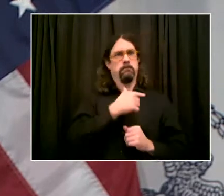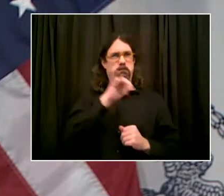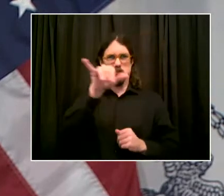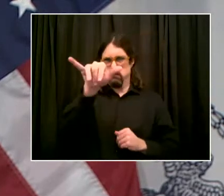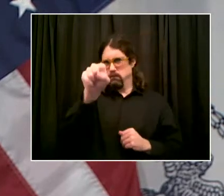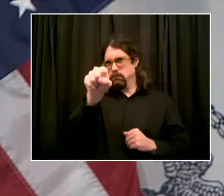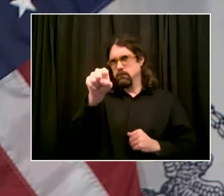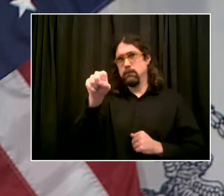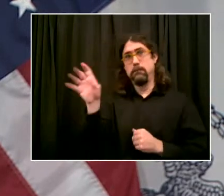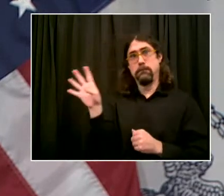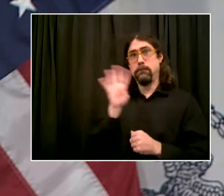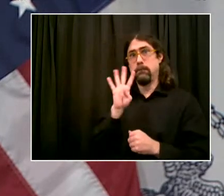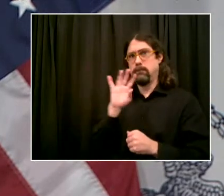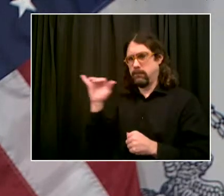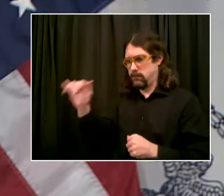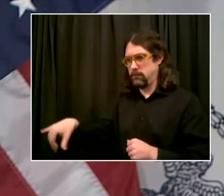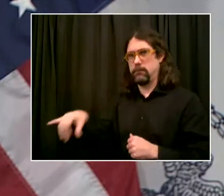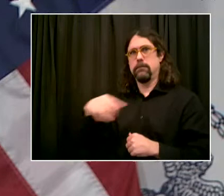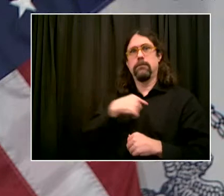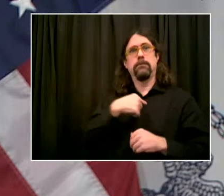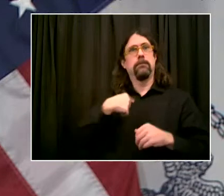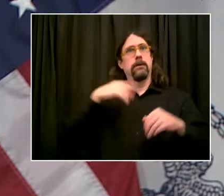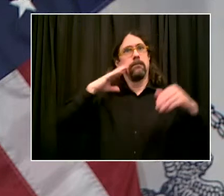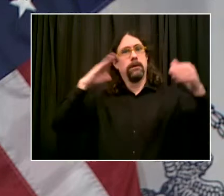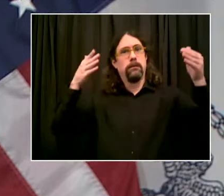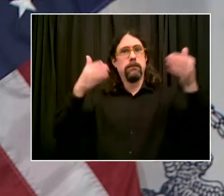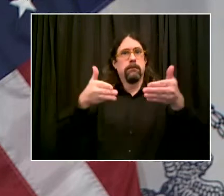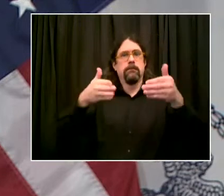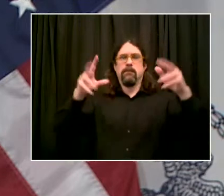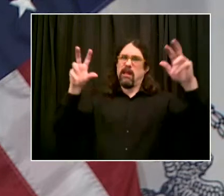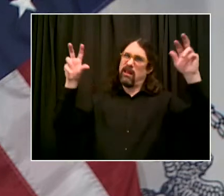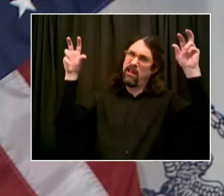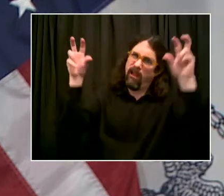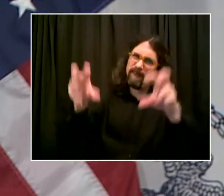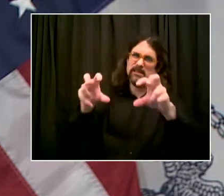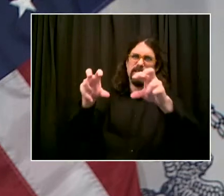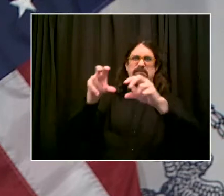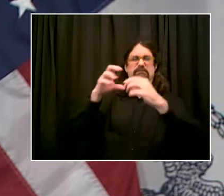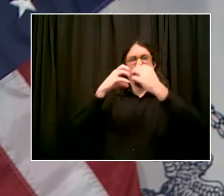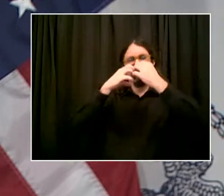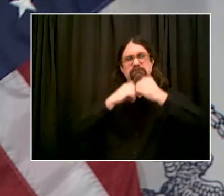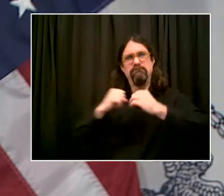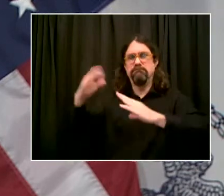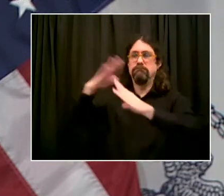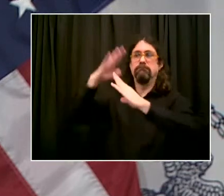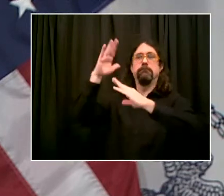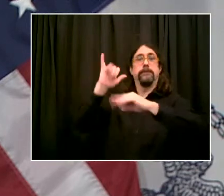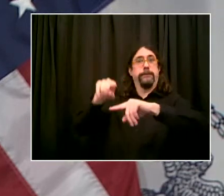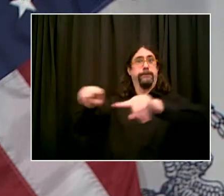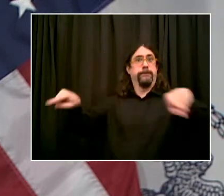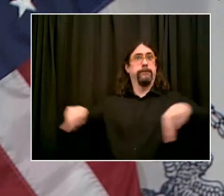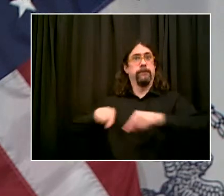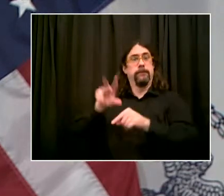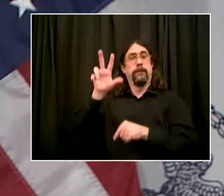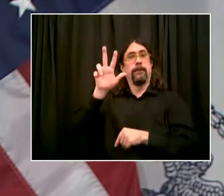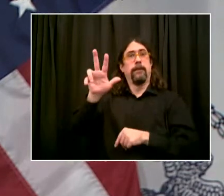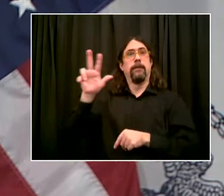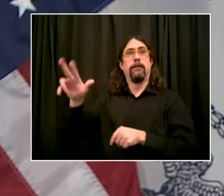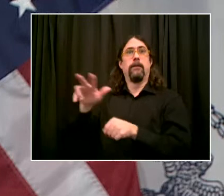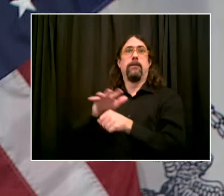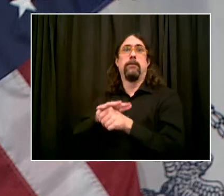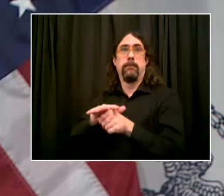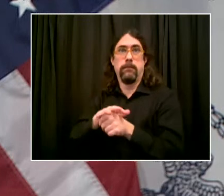to ensure that the vaccination rates in these neighborhoods is equivalent to other parts of the city. We also are going to